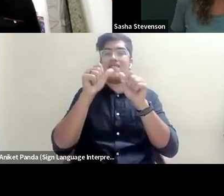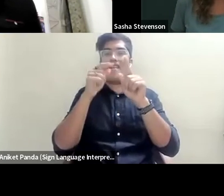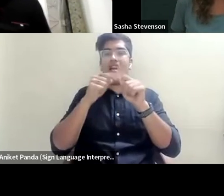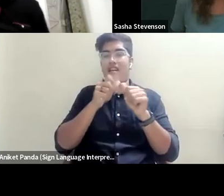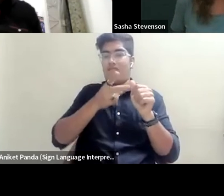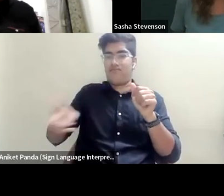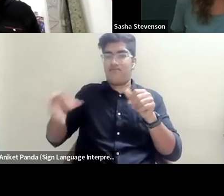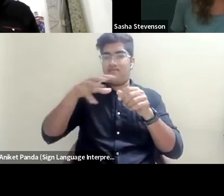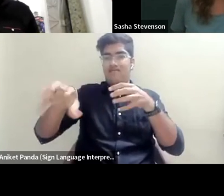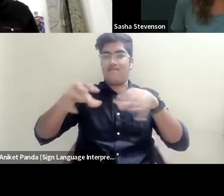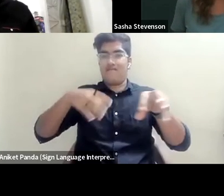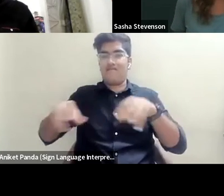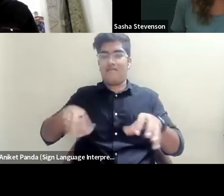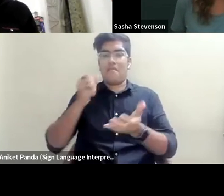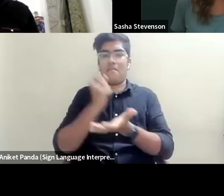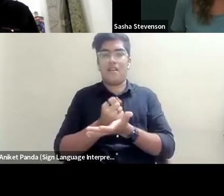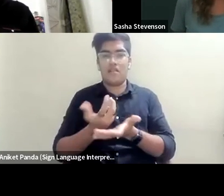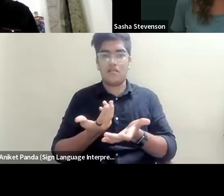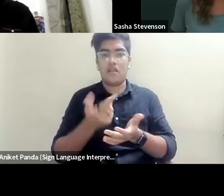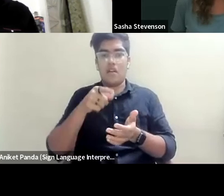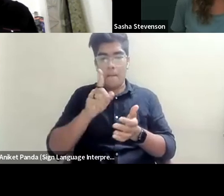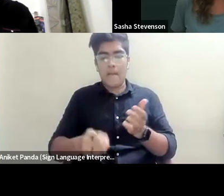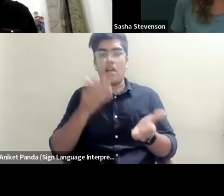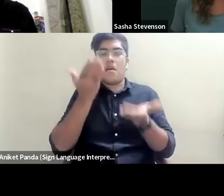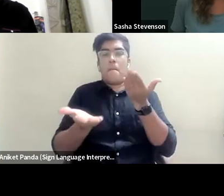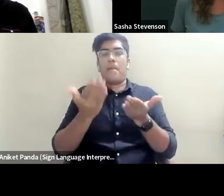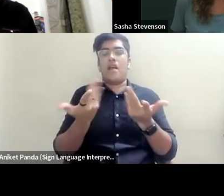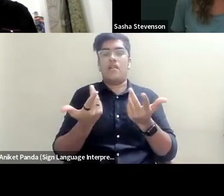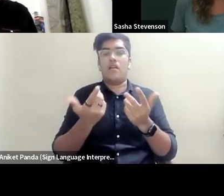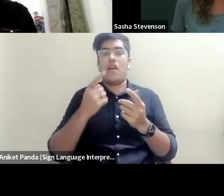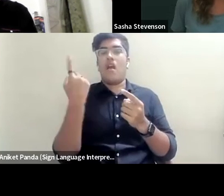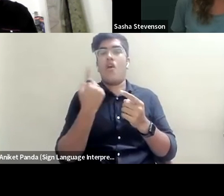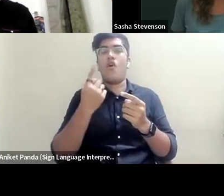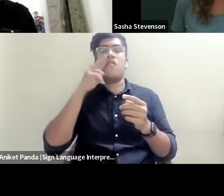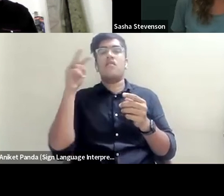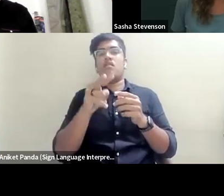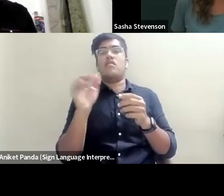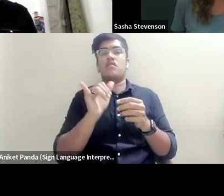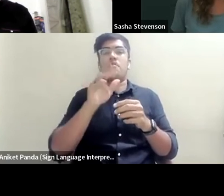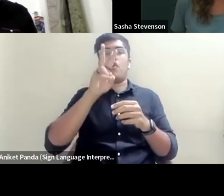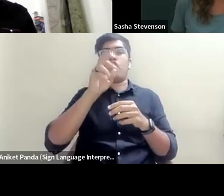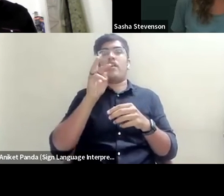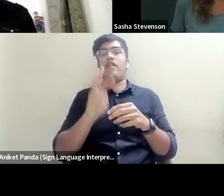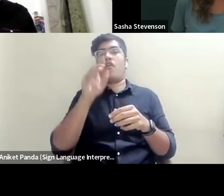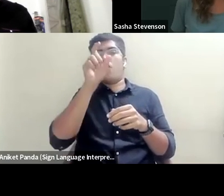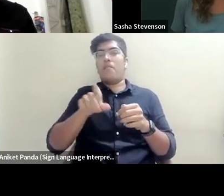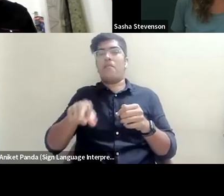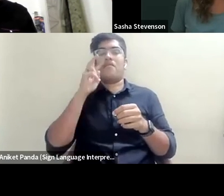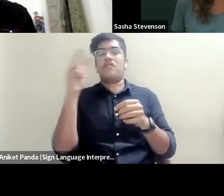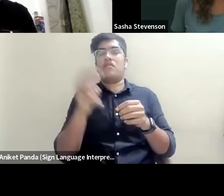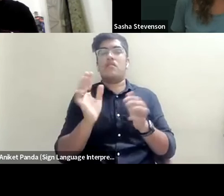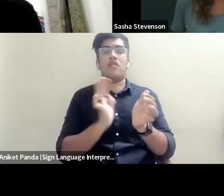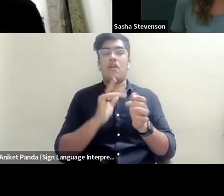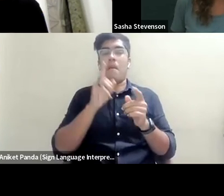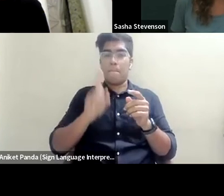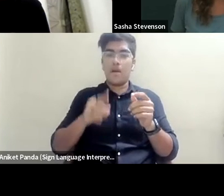balancing, and just not always look at the things from 20,000 feet scenario. Try to look at things from